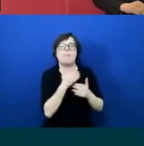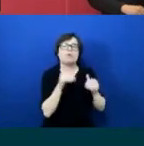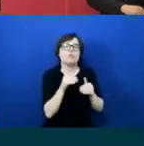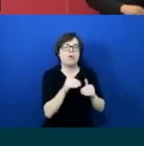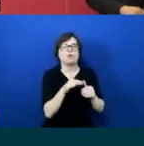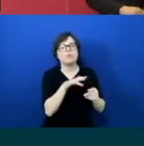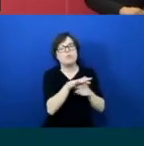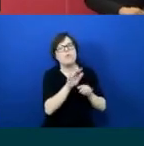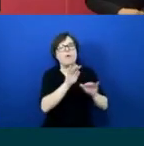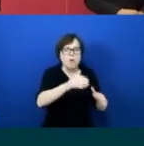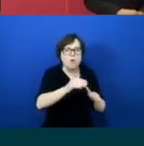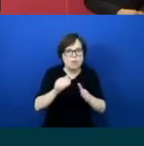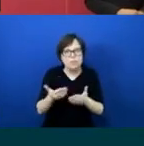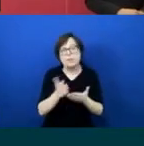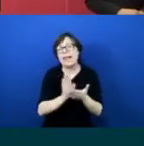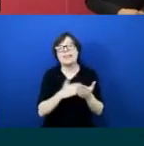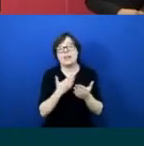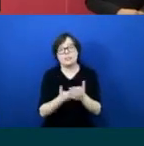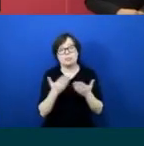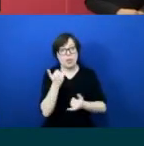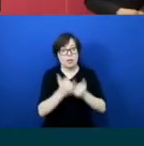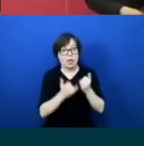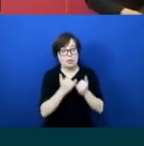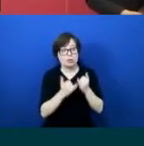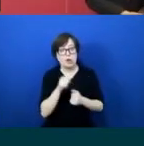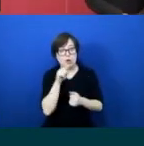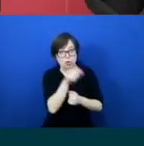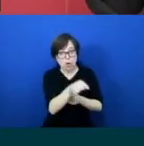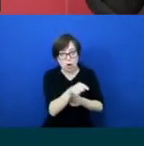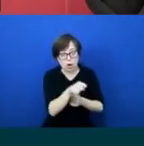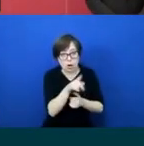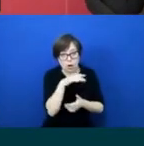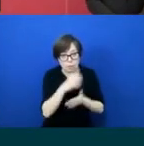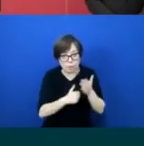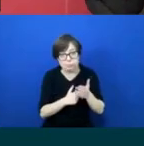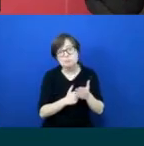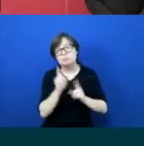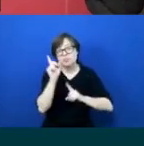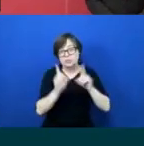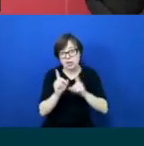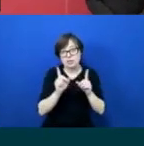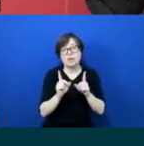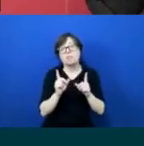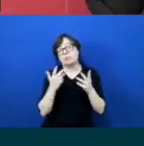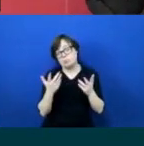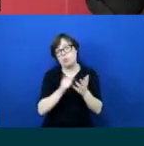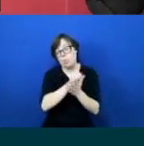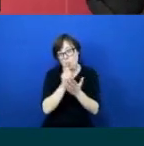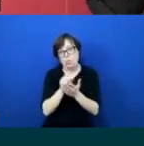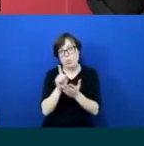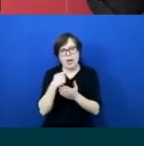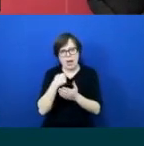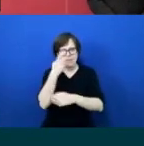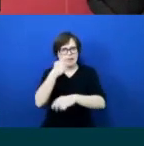okay, if you do this measure, then it also has benefits for many other things. Yes, I see I'm getting close to the end of my time. Let me